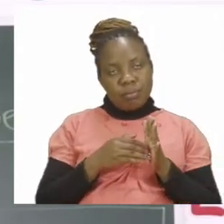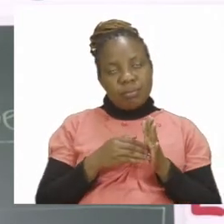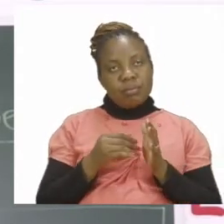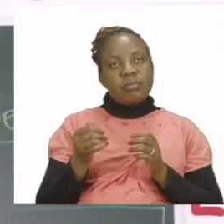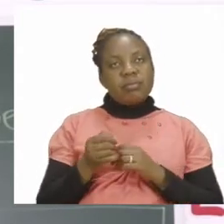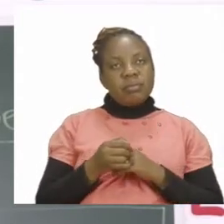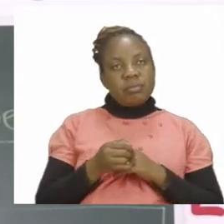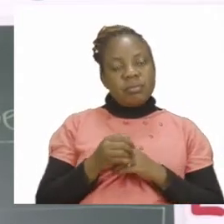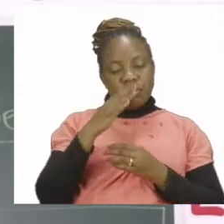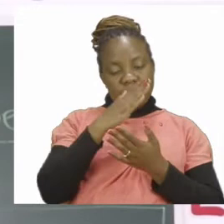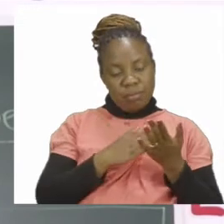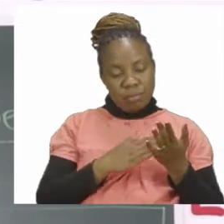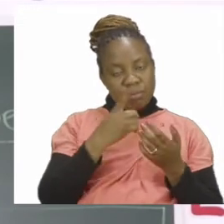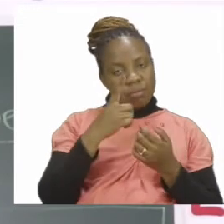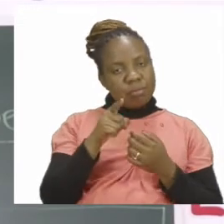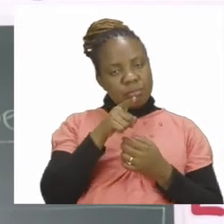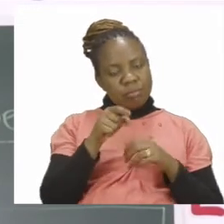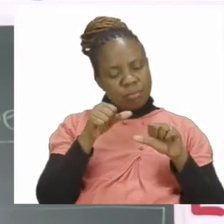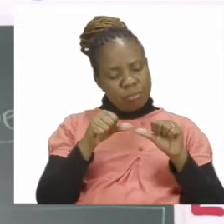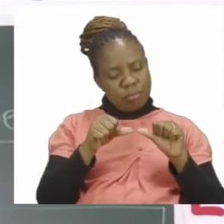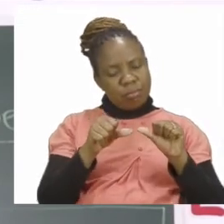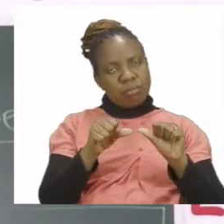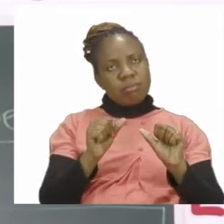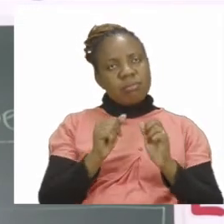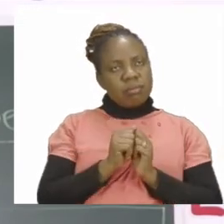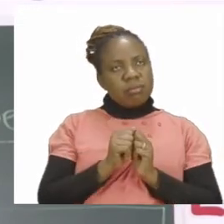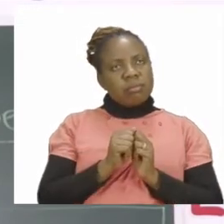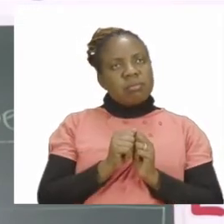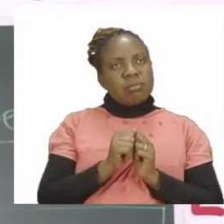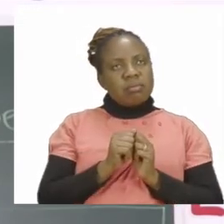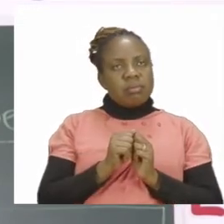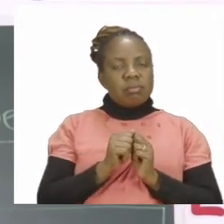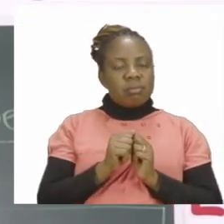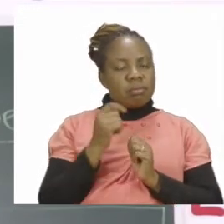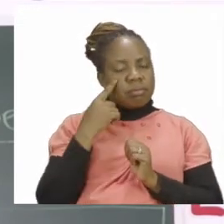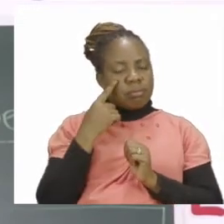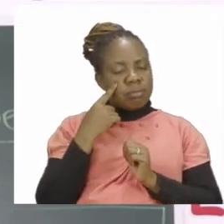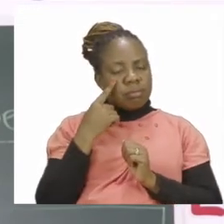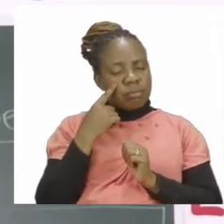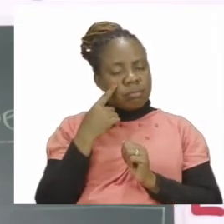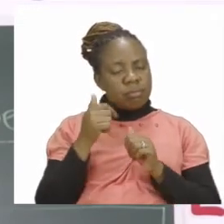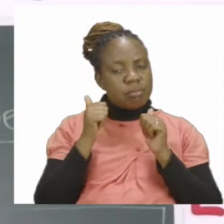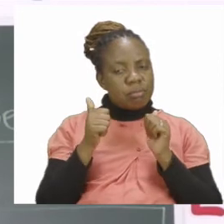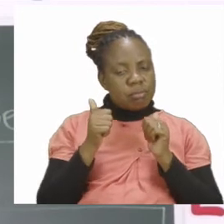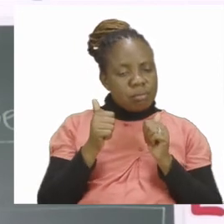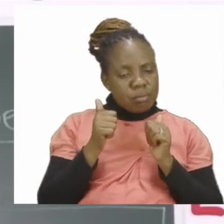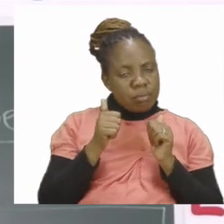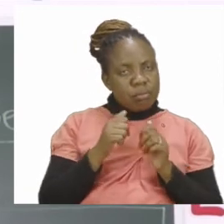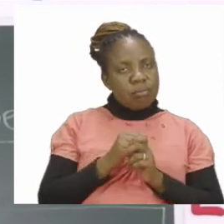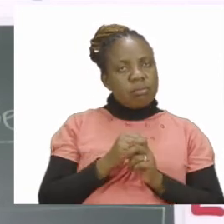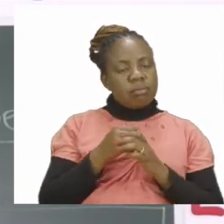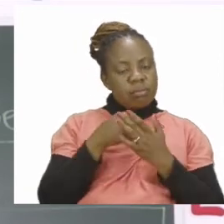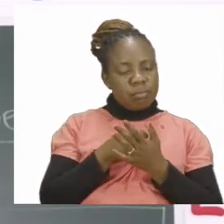it continues. So what you have to do is you have to look at the rest of the train and try